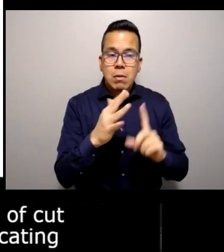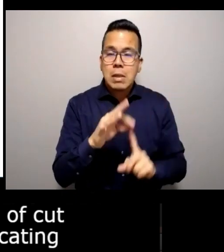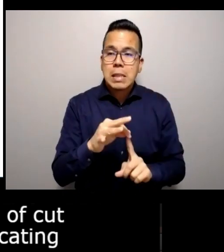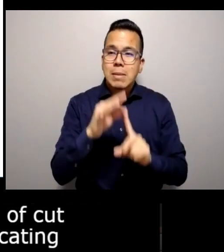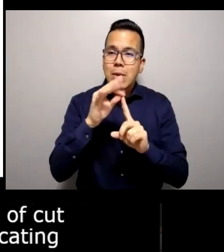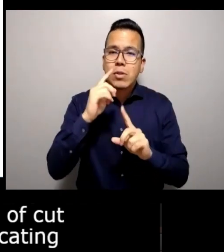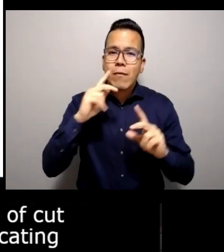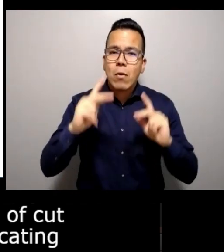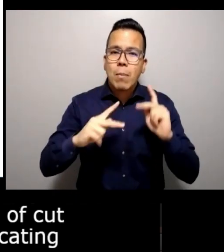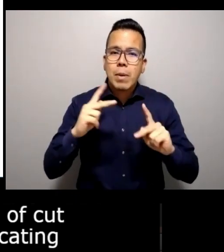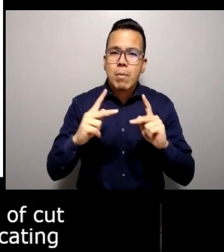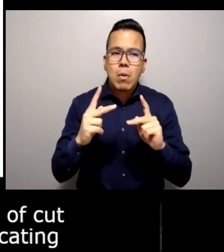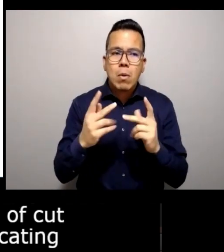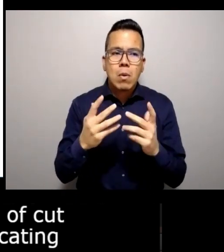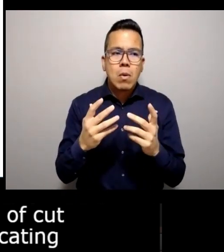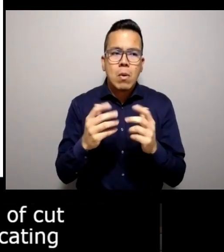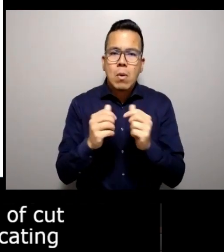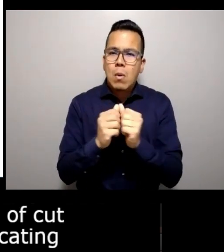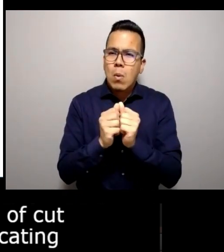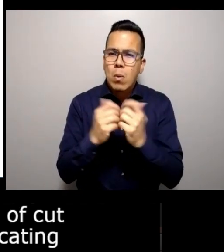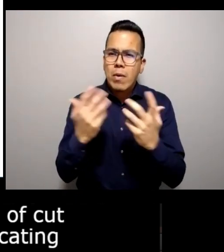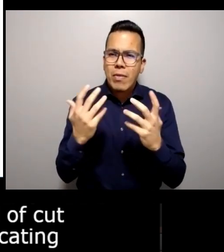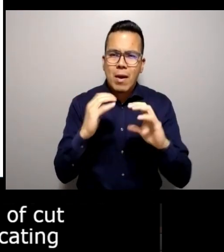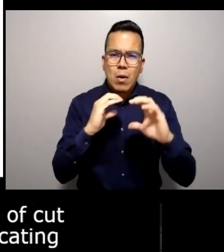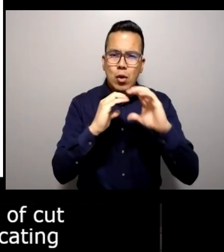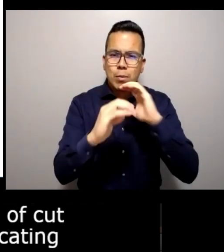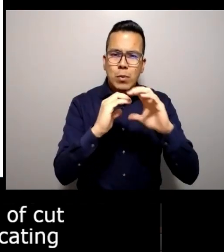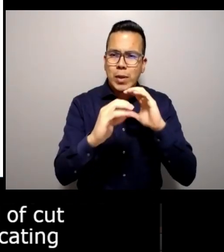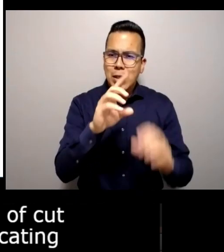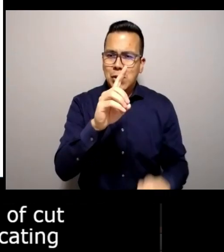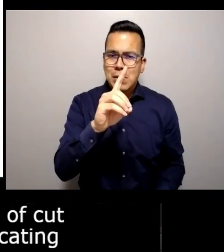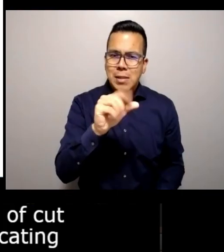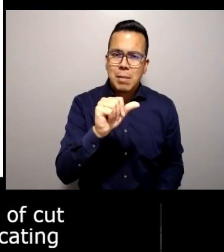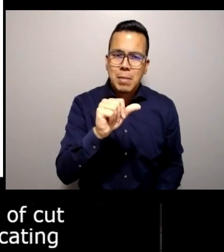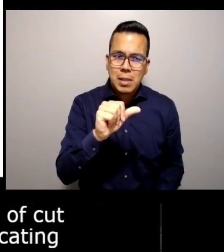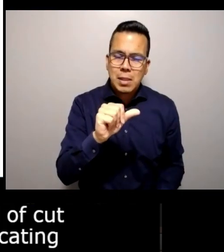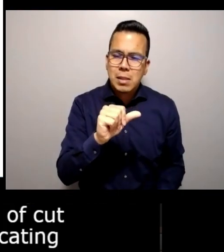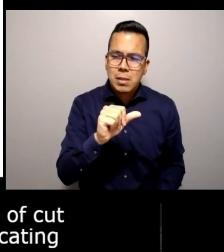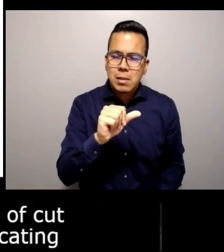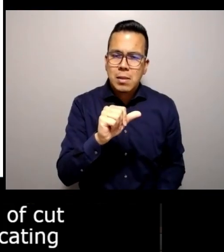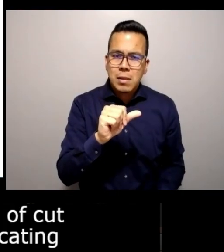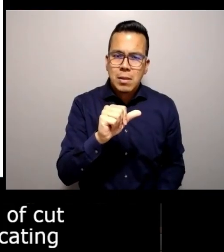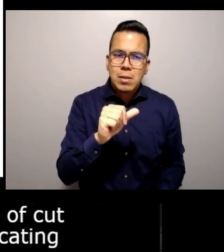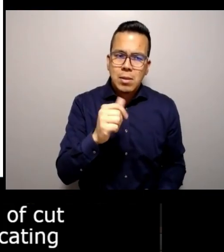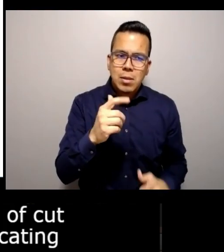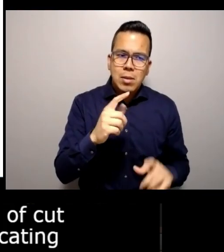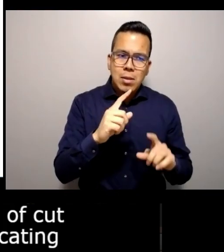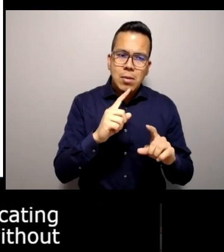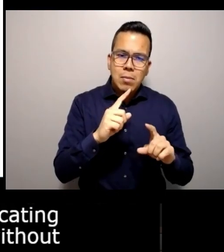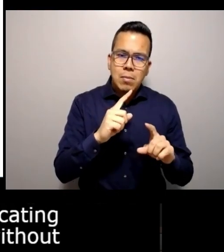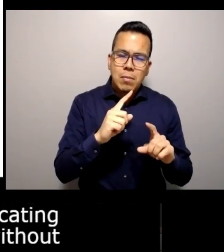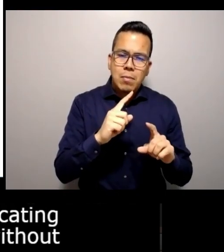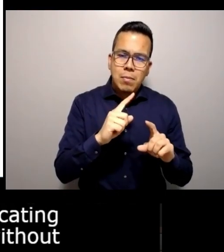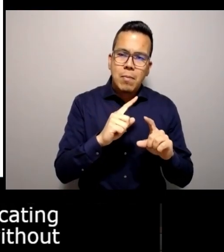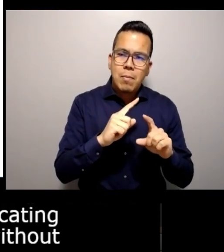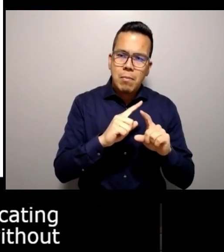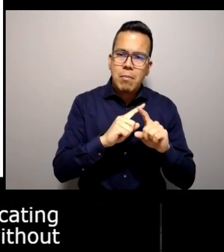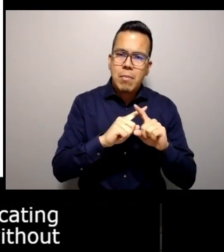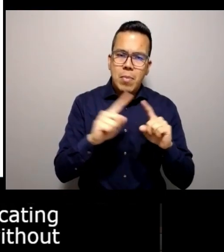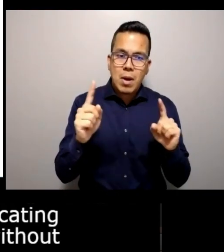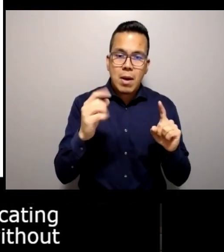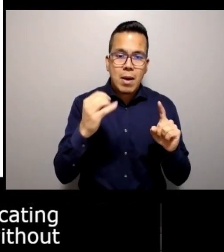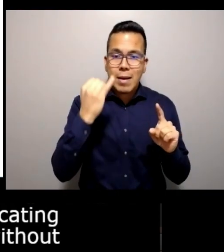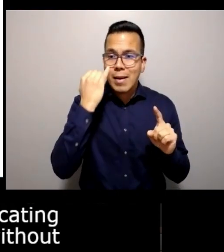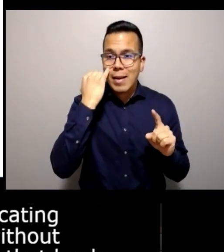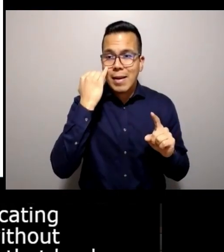without communications related disabilities. But of course, that leads to people being sloppy and